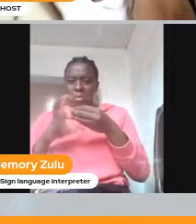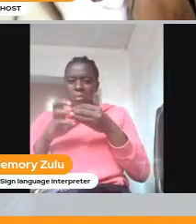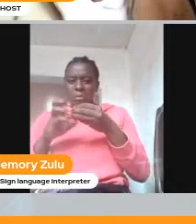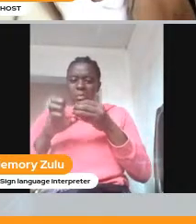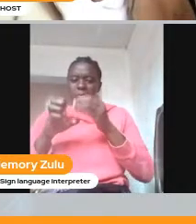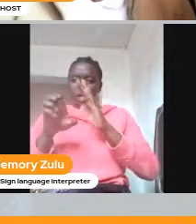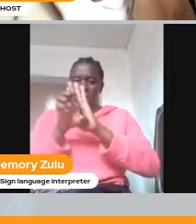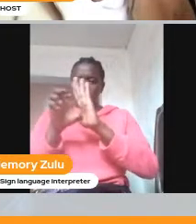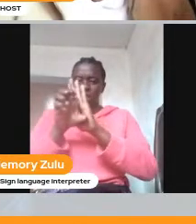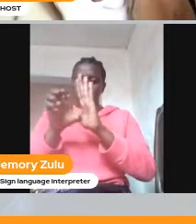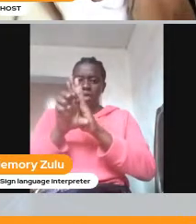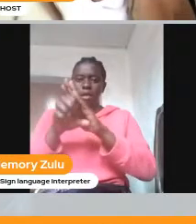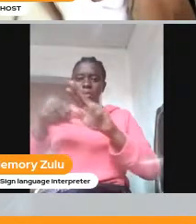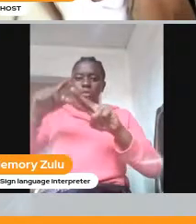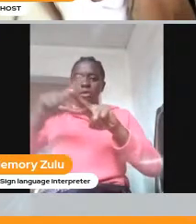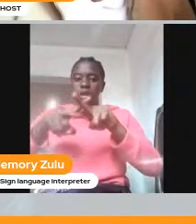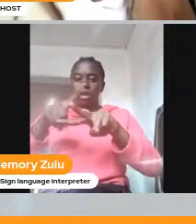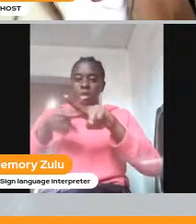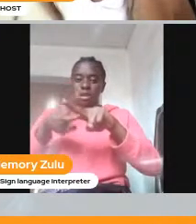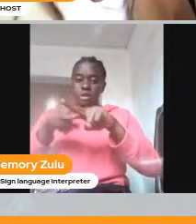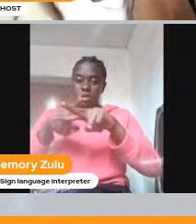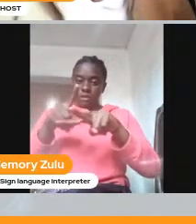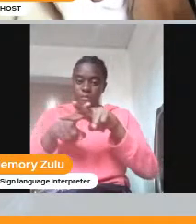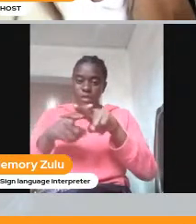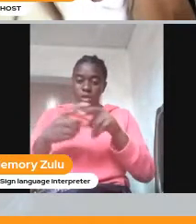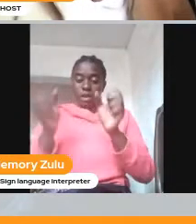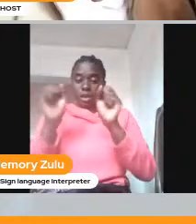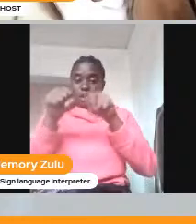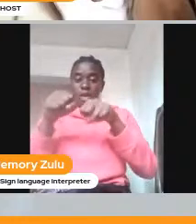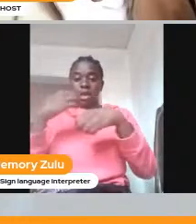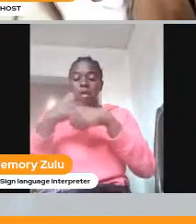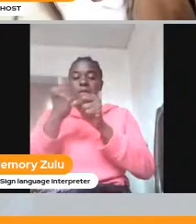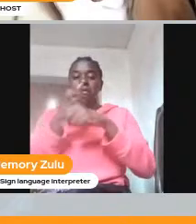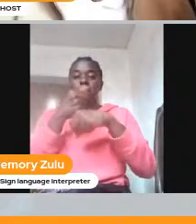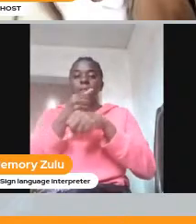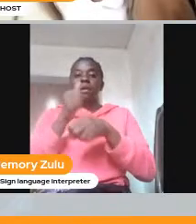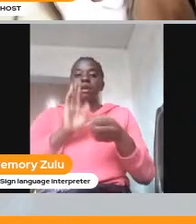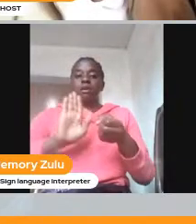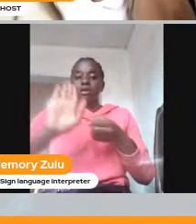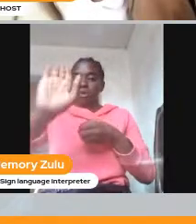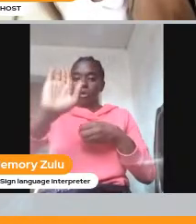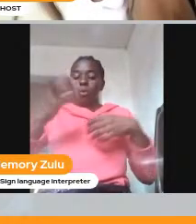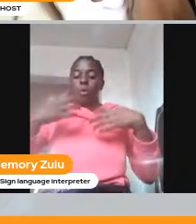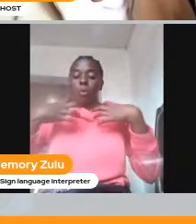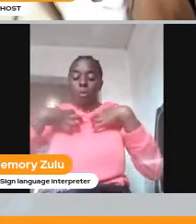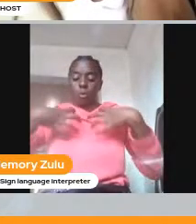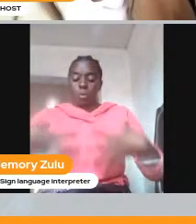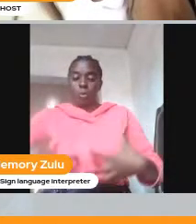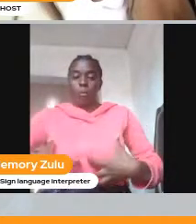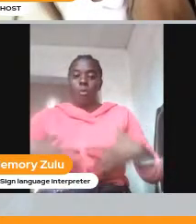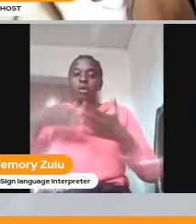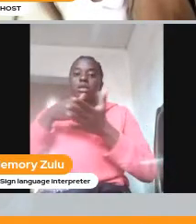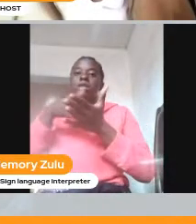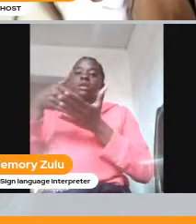it's easy for you to have these other STIs. So